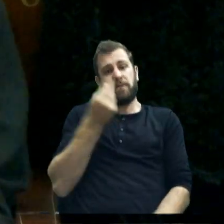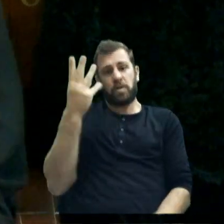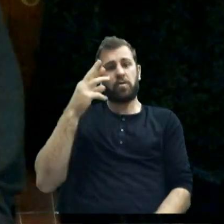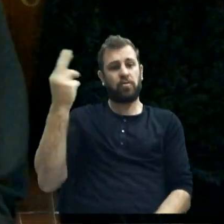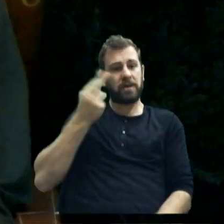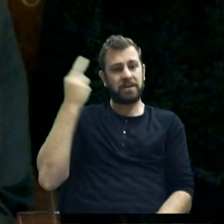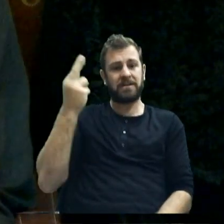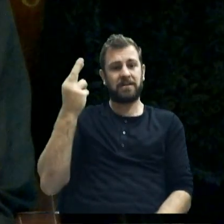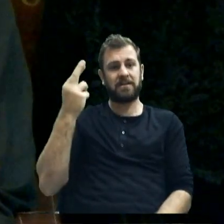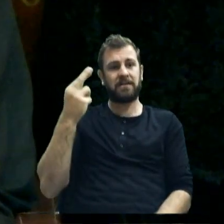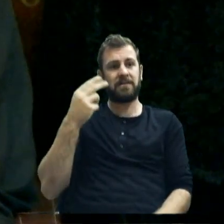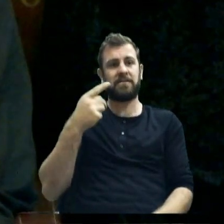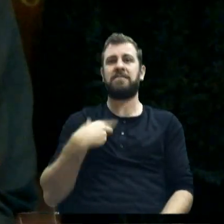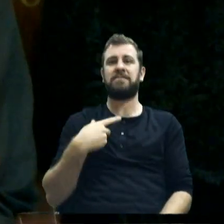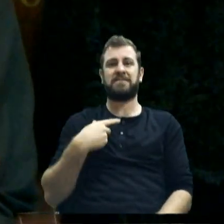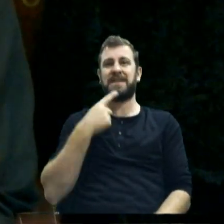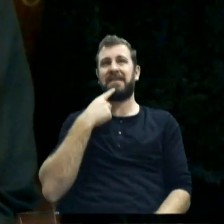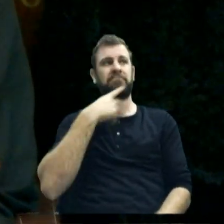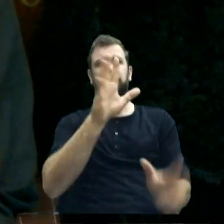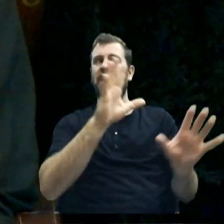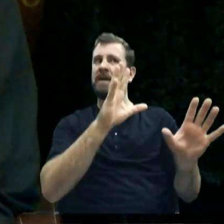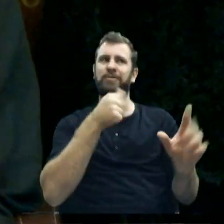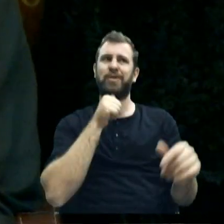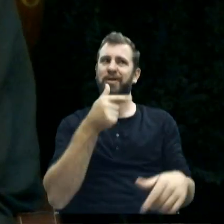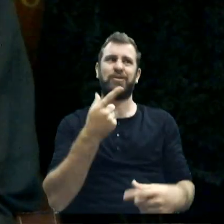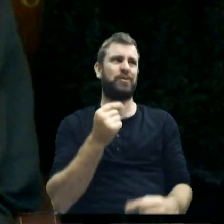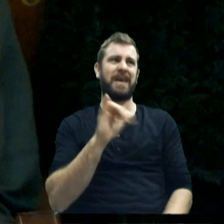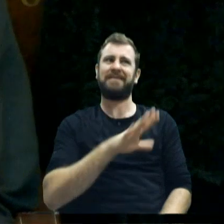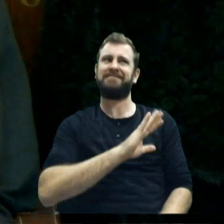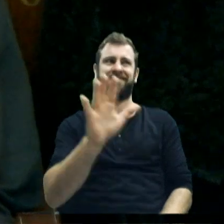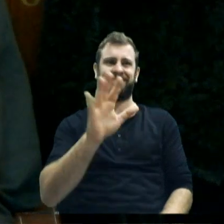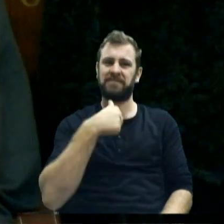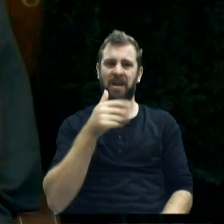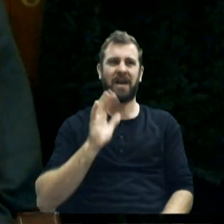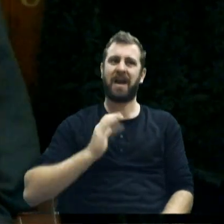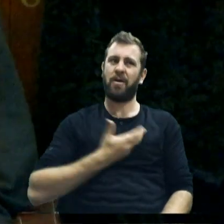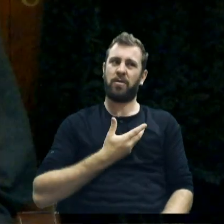We don't call each other out. I'm sorry. That's not what we do.